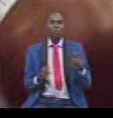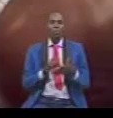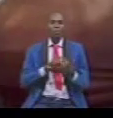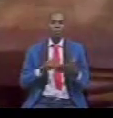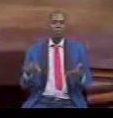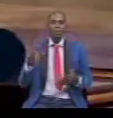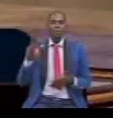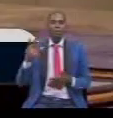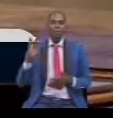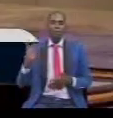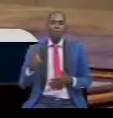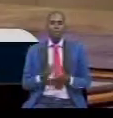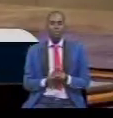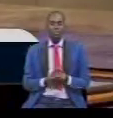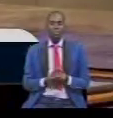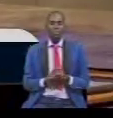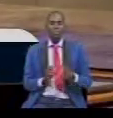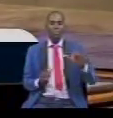36.